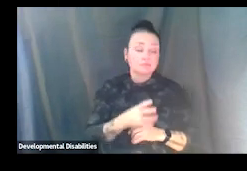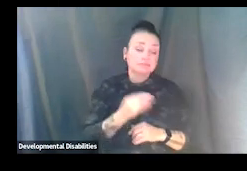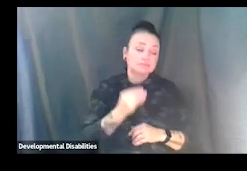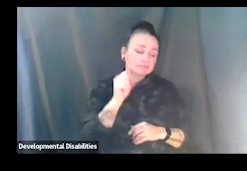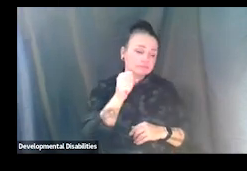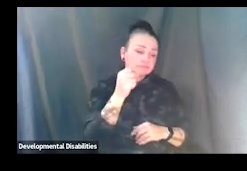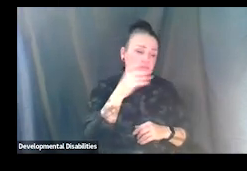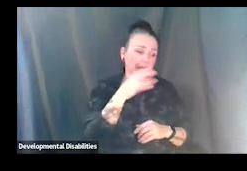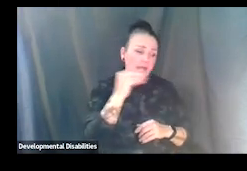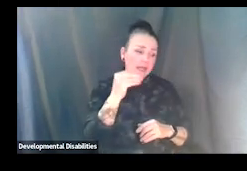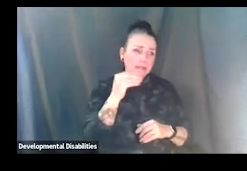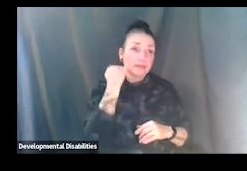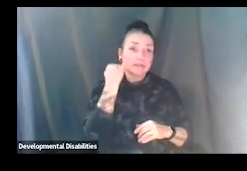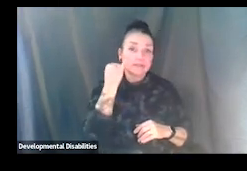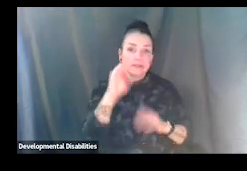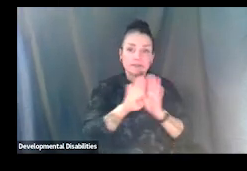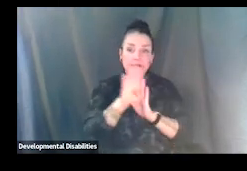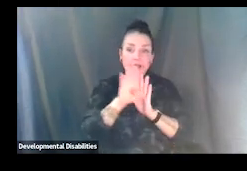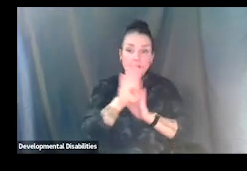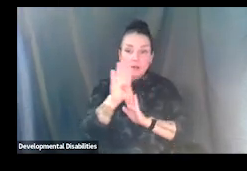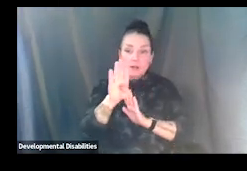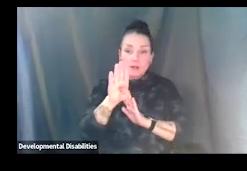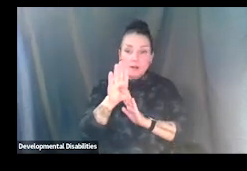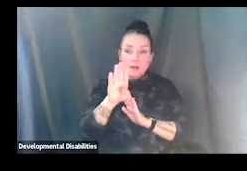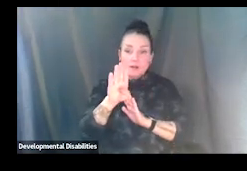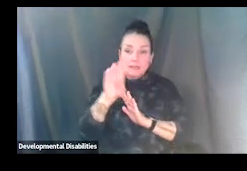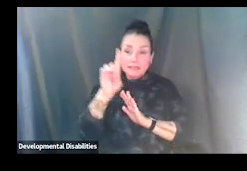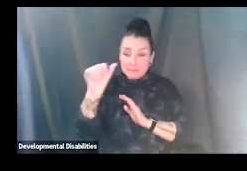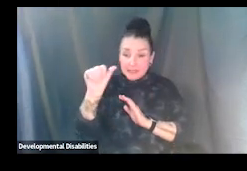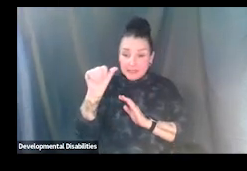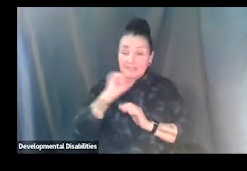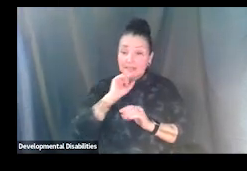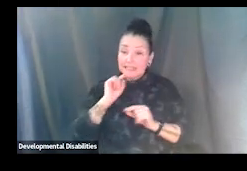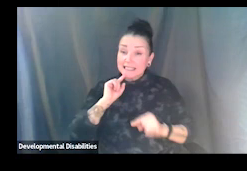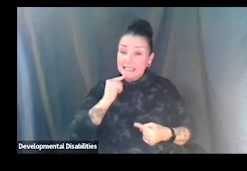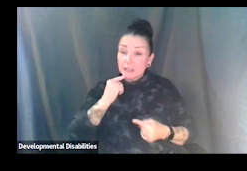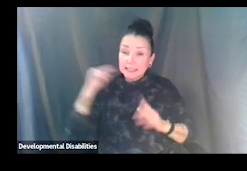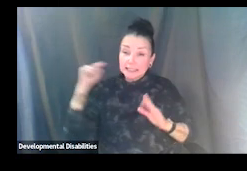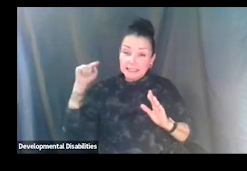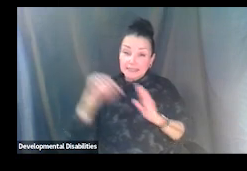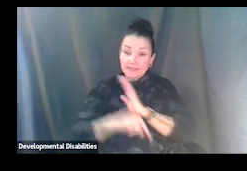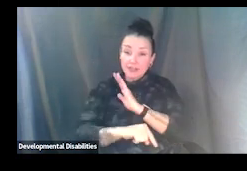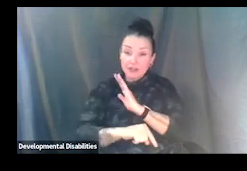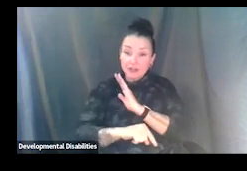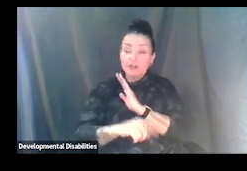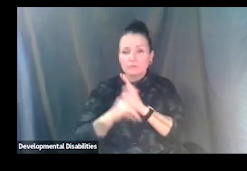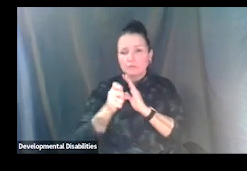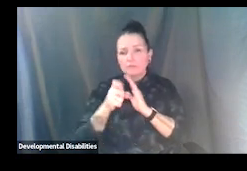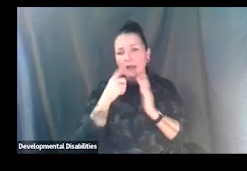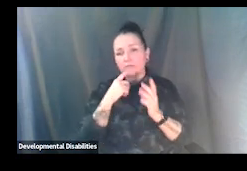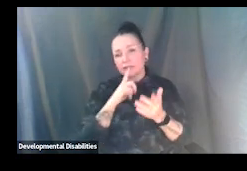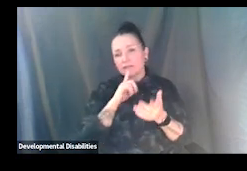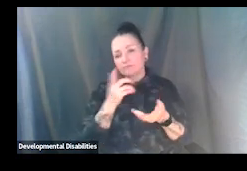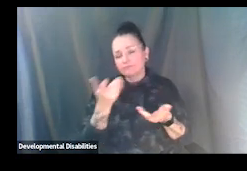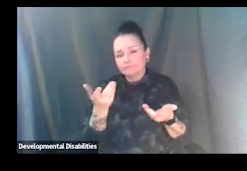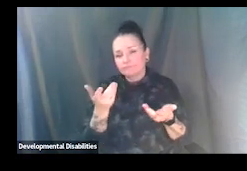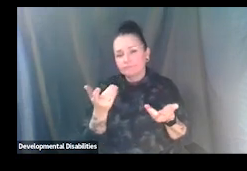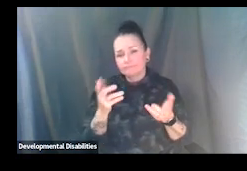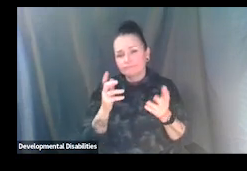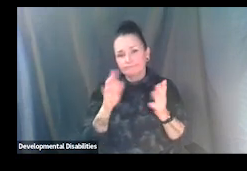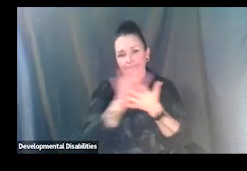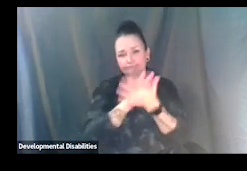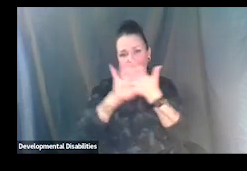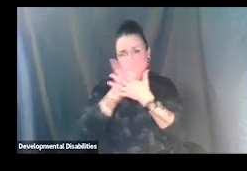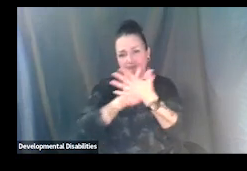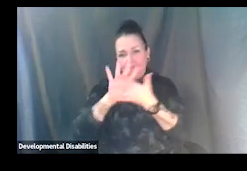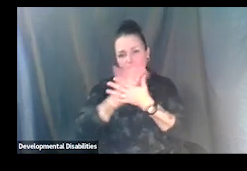be, that aggression is just their way of responding, and it has nothing to do with pain or anxiety or anything else. It's